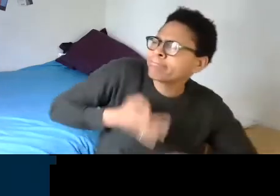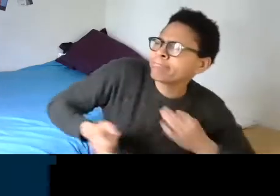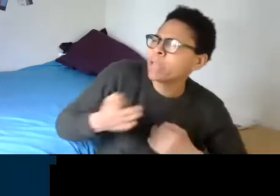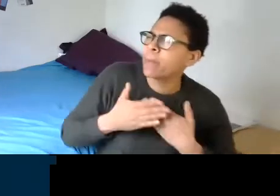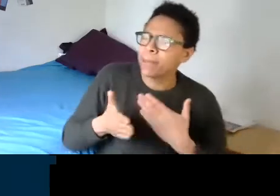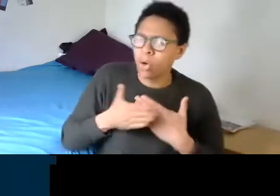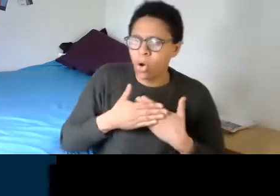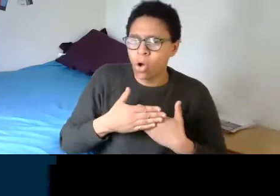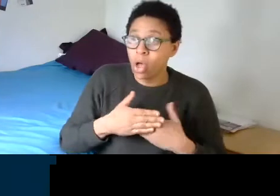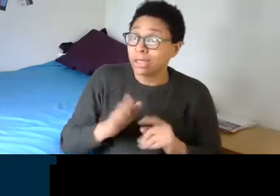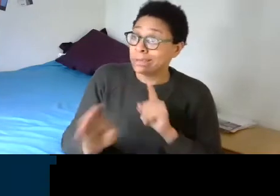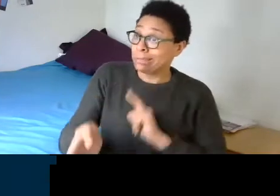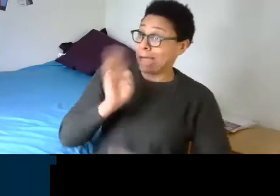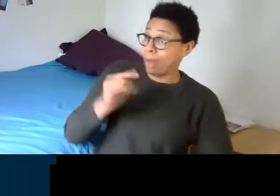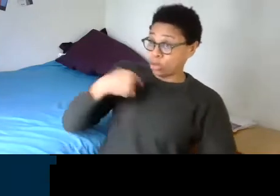at